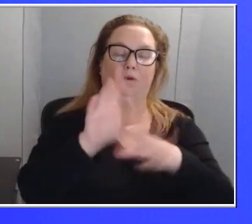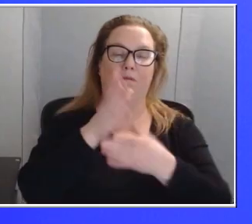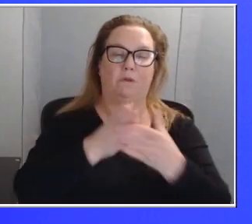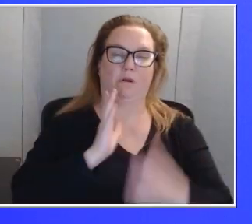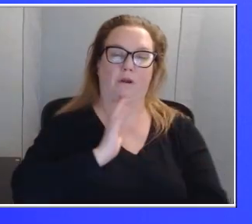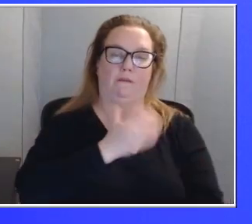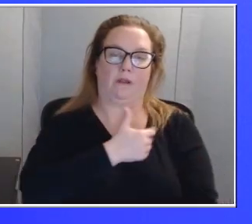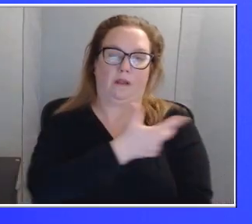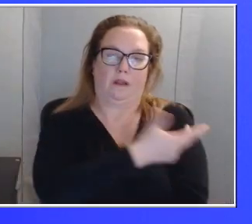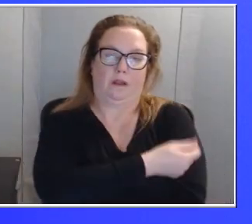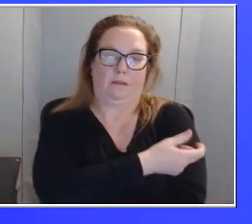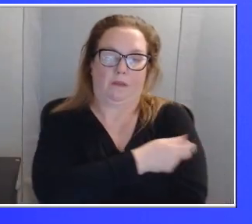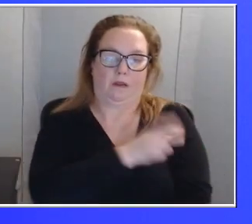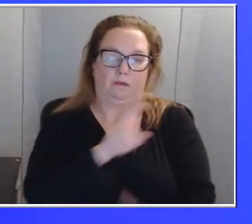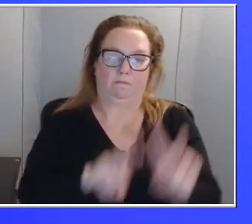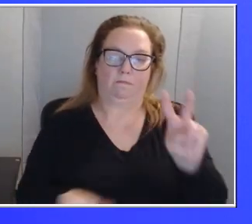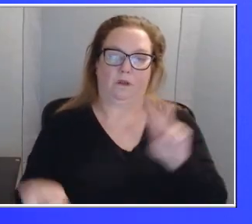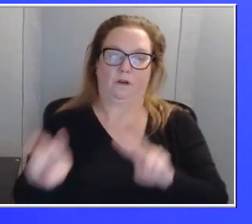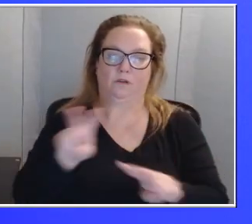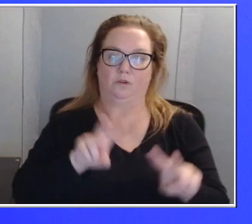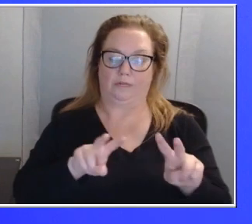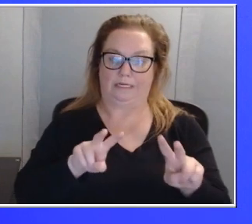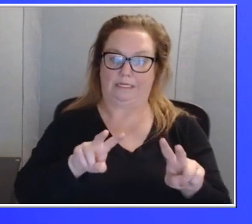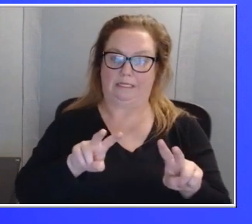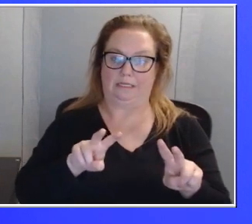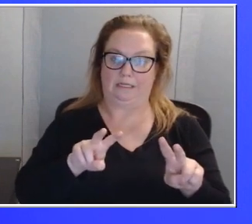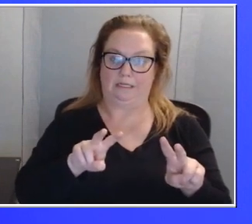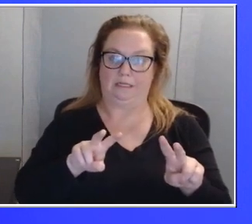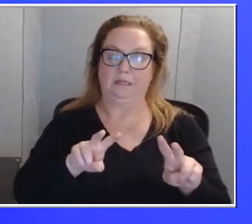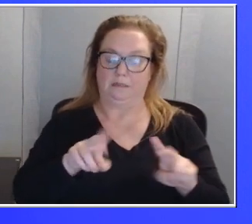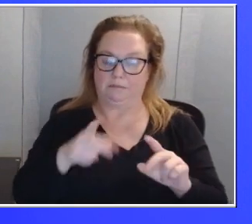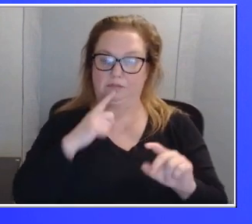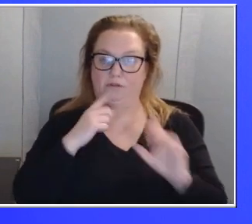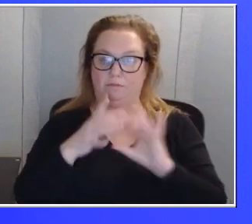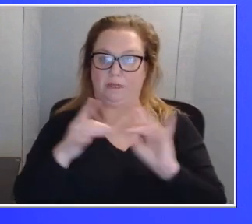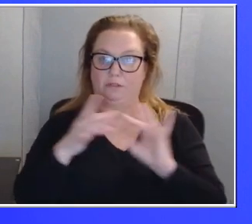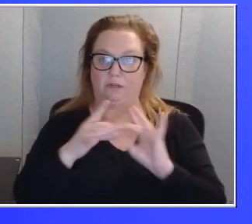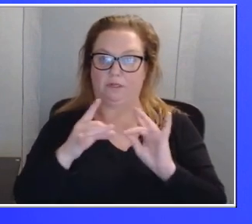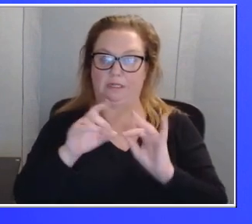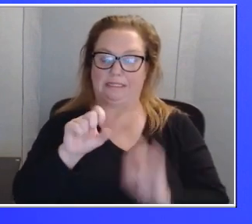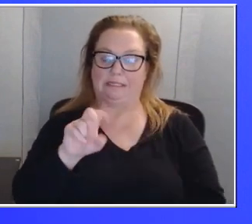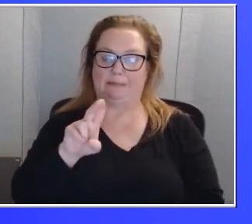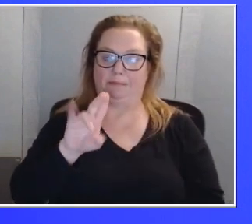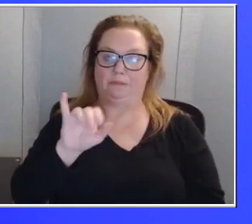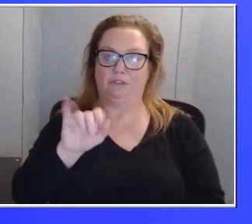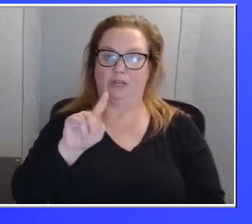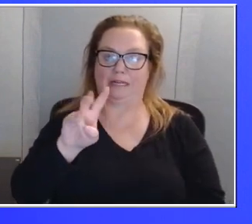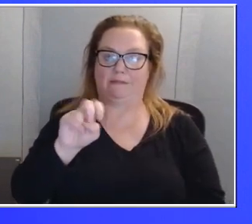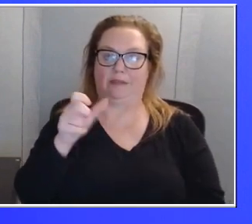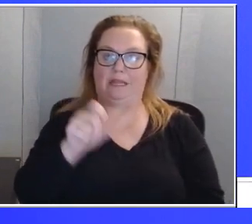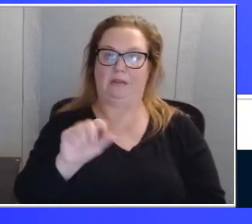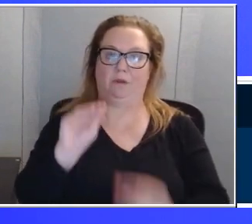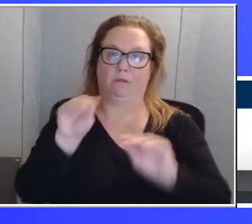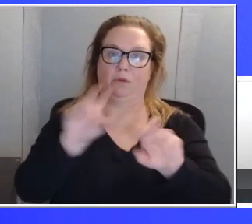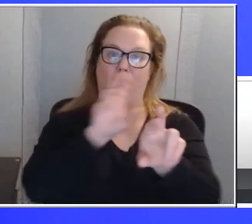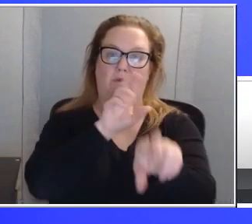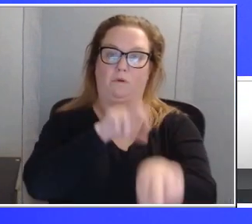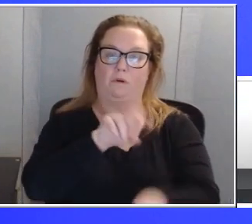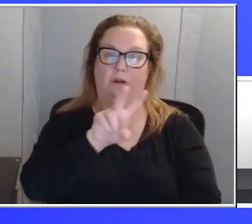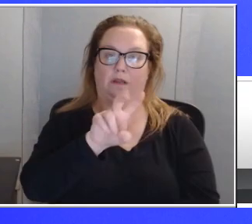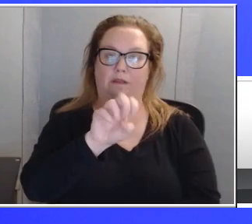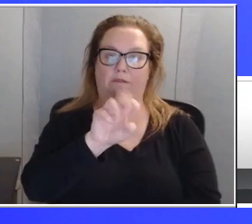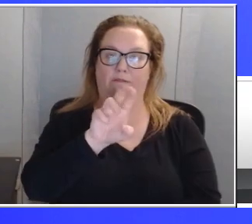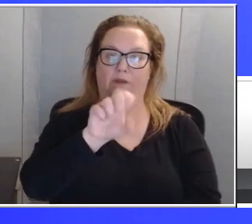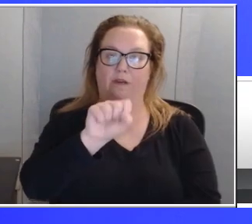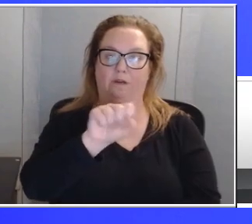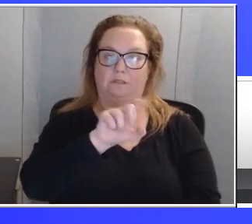vaccine monitoring system, but it is like you mentioned, it is very subjective, and anyone can put a report into the VAERS database.